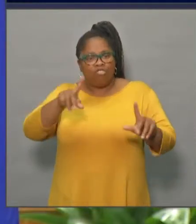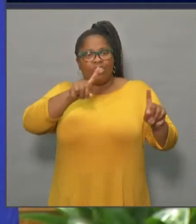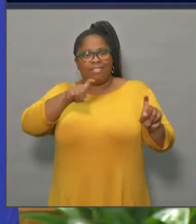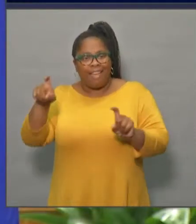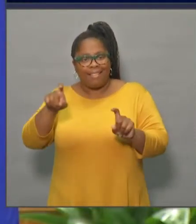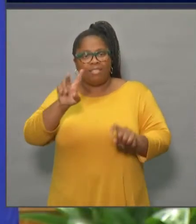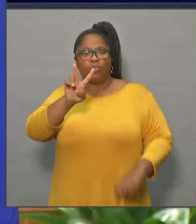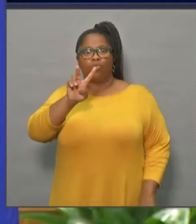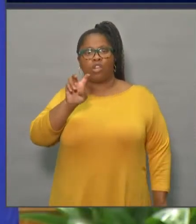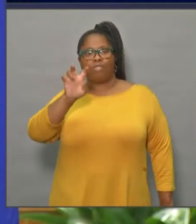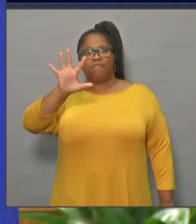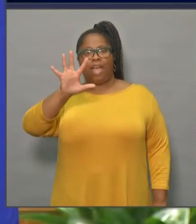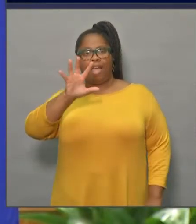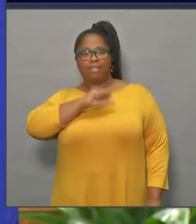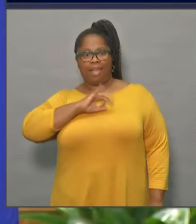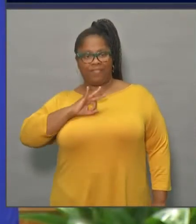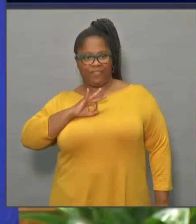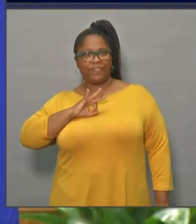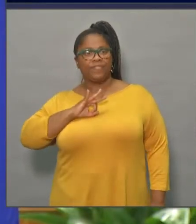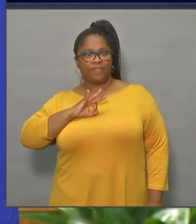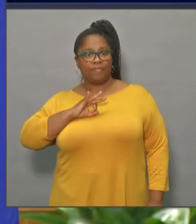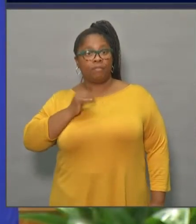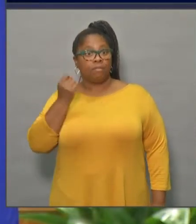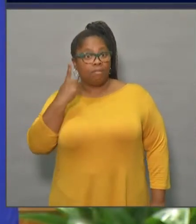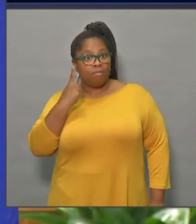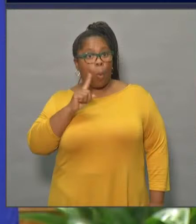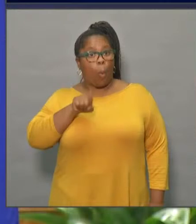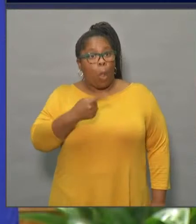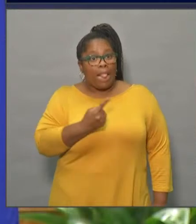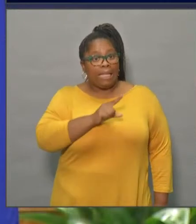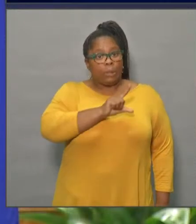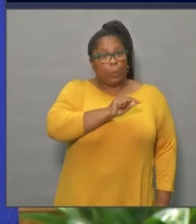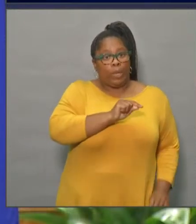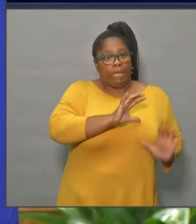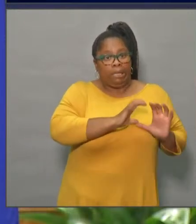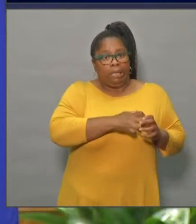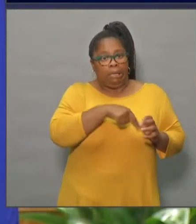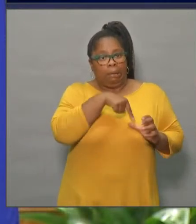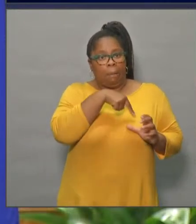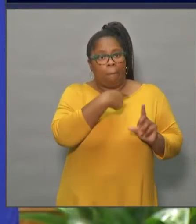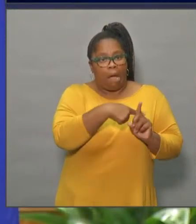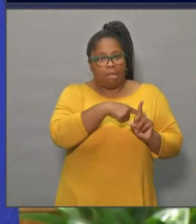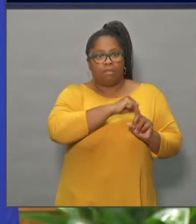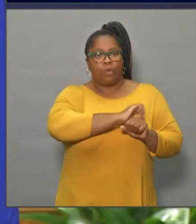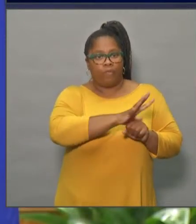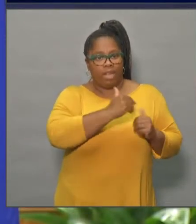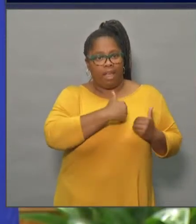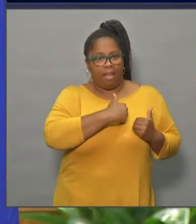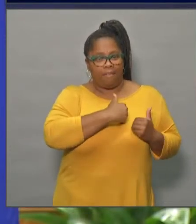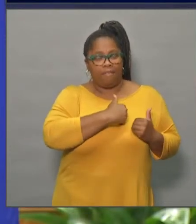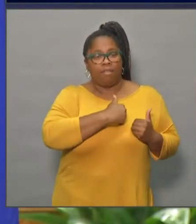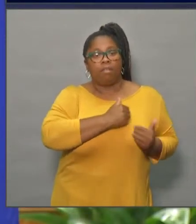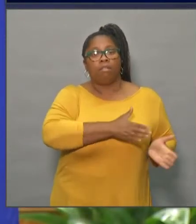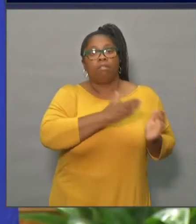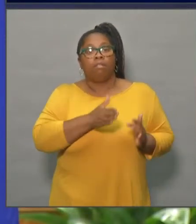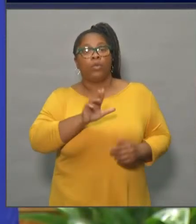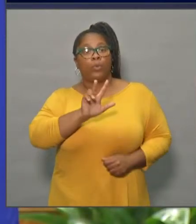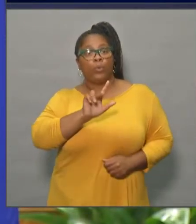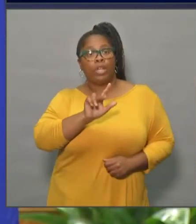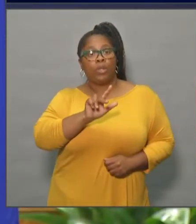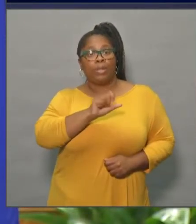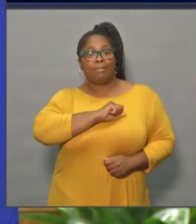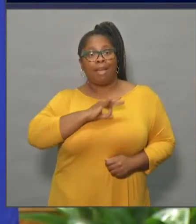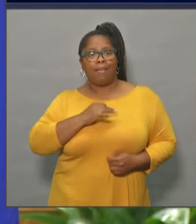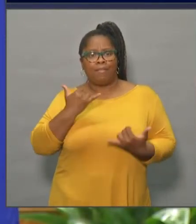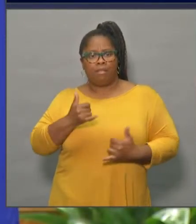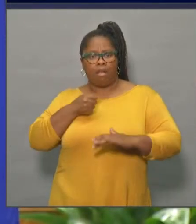205 staff people. 20 of them, and only 20 of them, tested positive. They have 23 staff members who are isolated